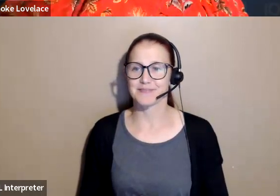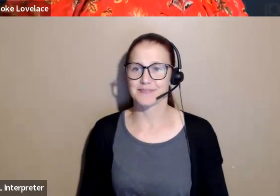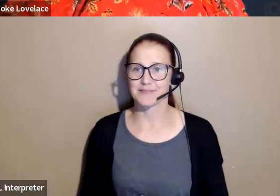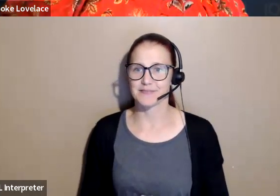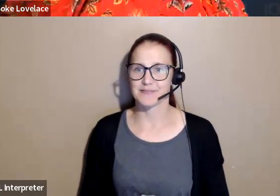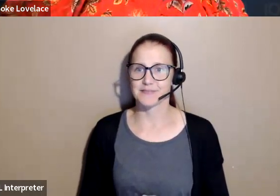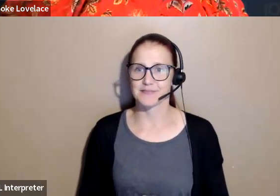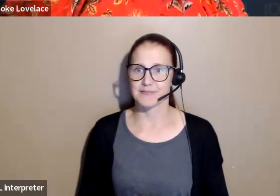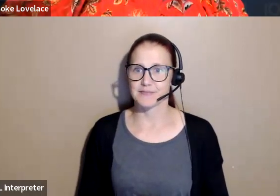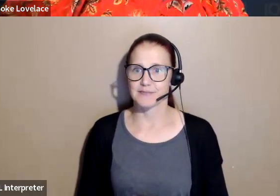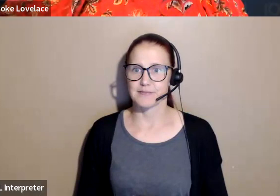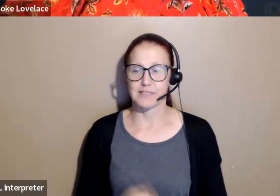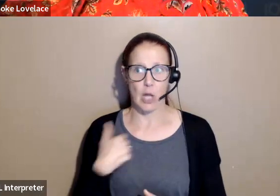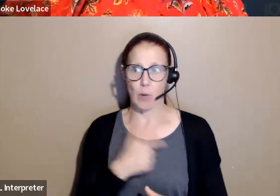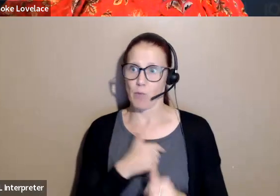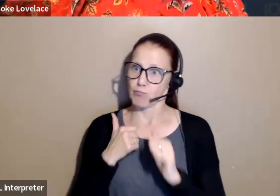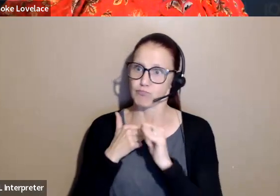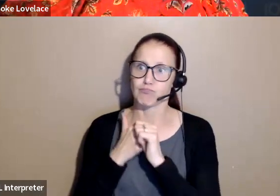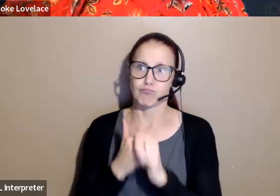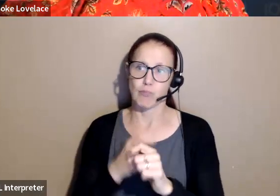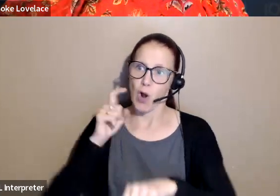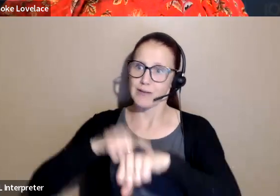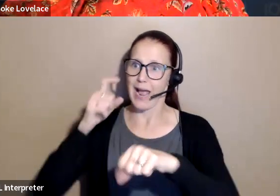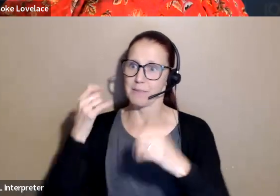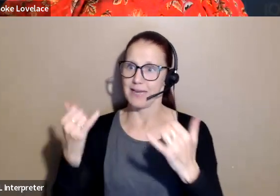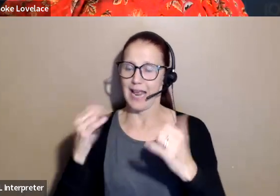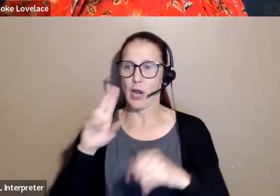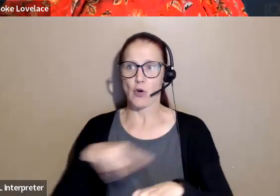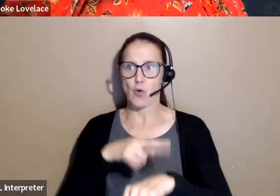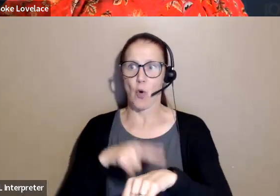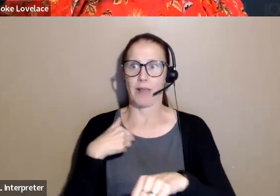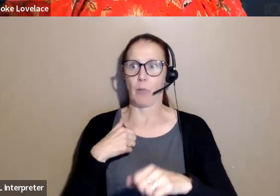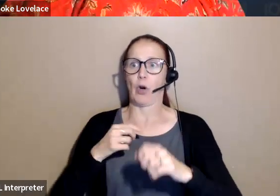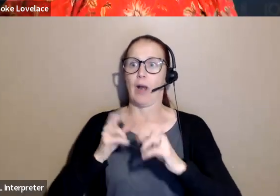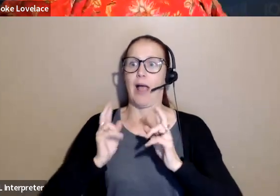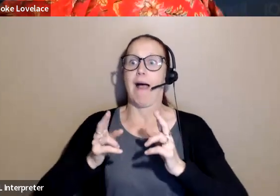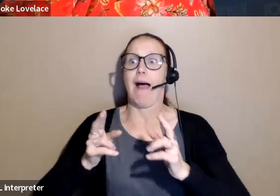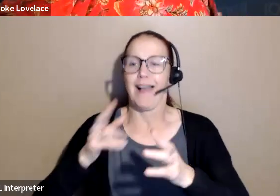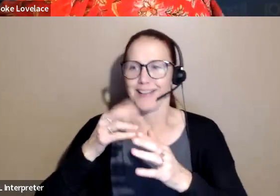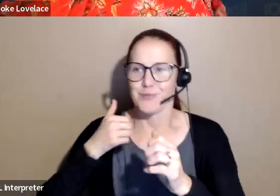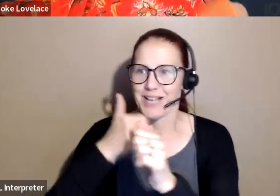We were on top of things today. Normally we're bleeding out into the end.